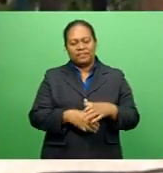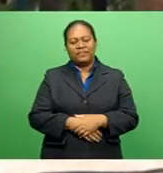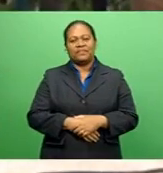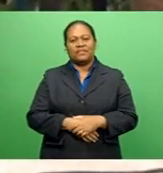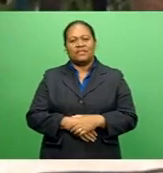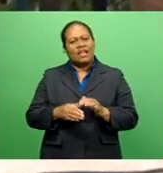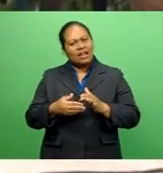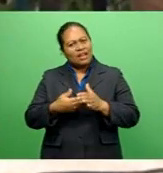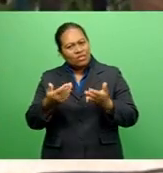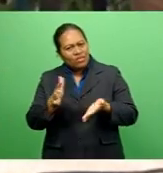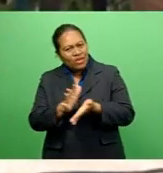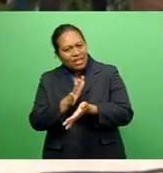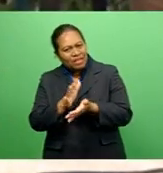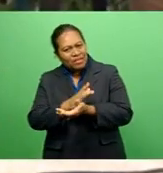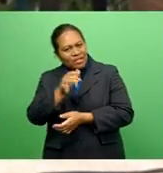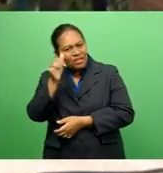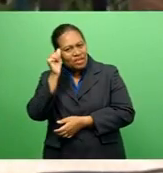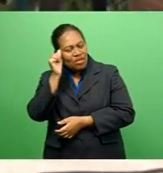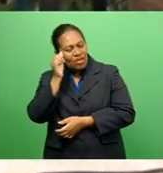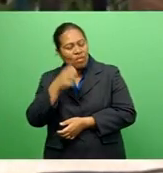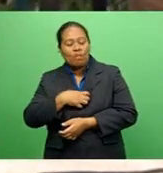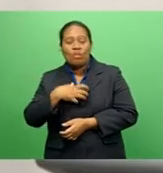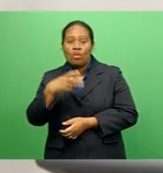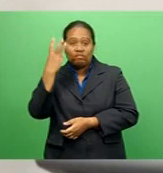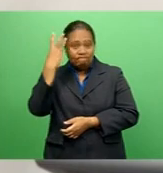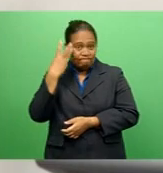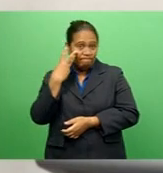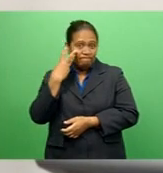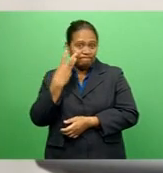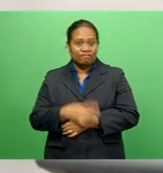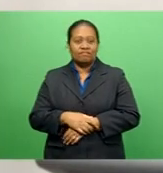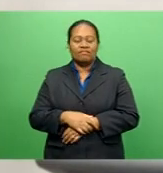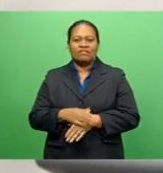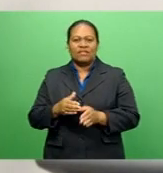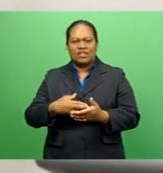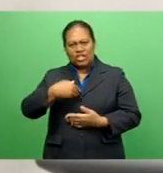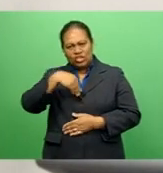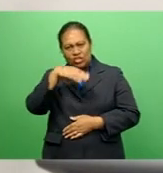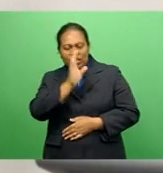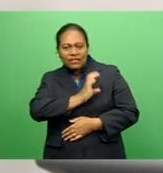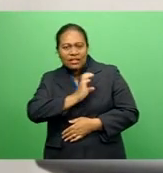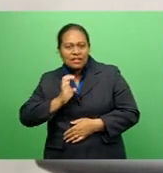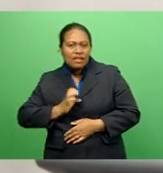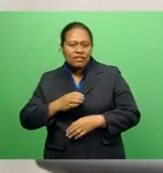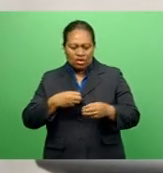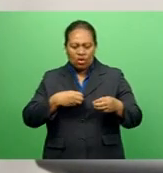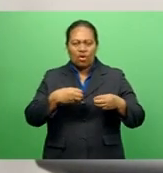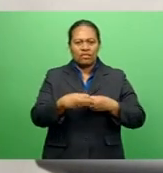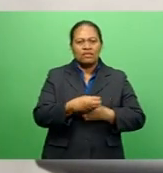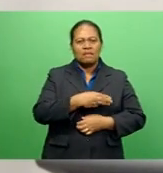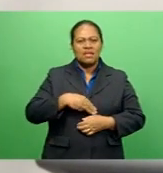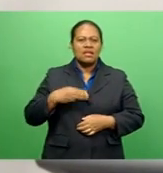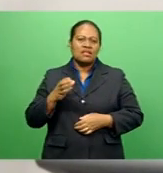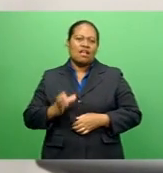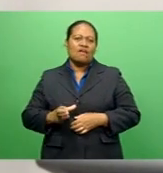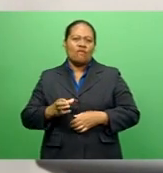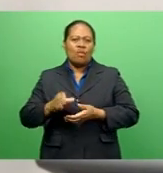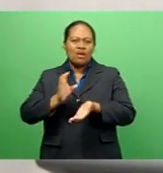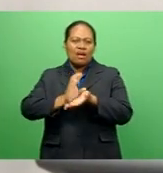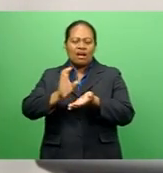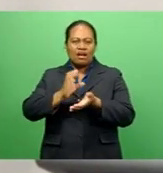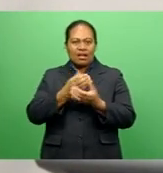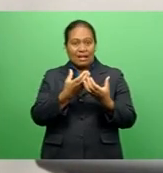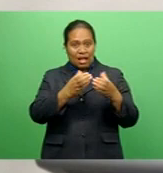to know we have more women appointed as chief executive officers of the municipal councils. As